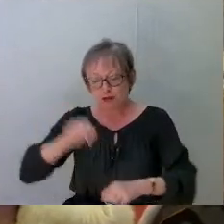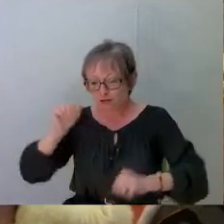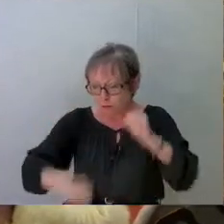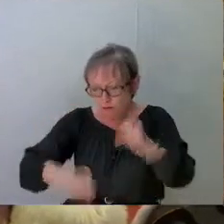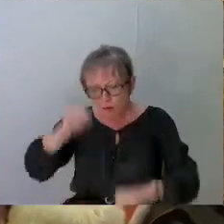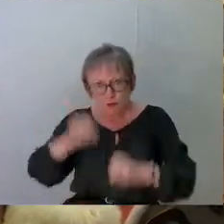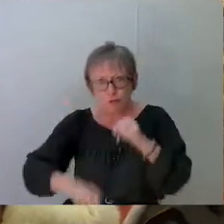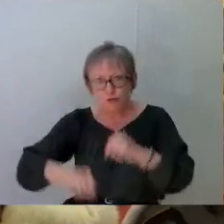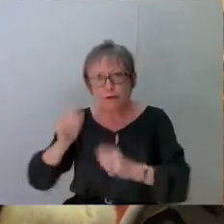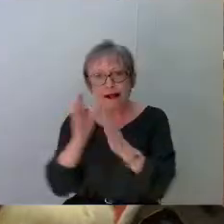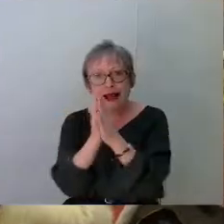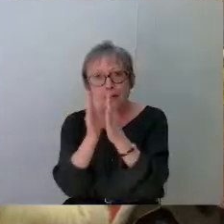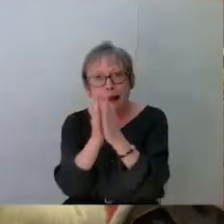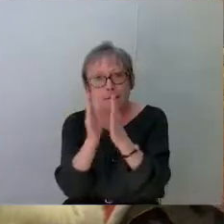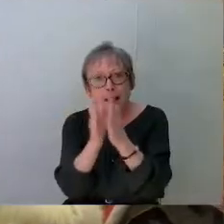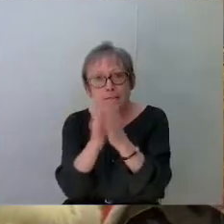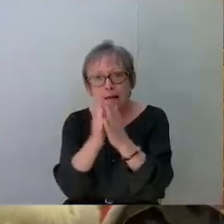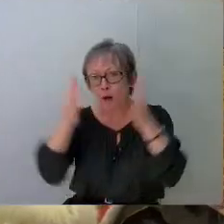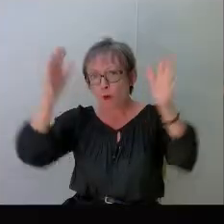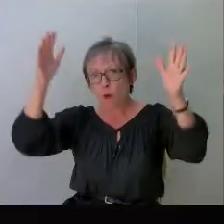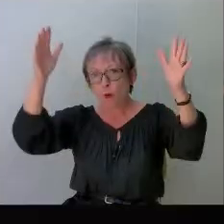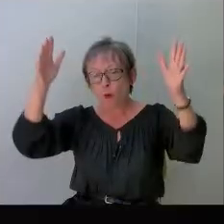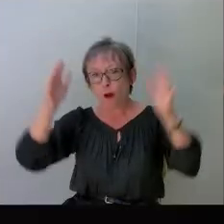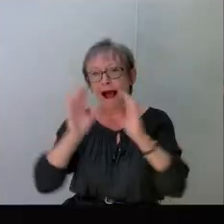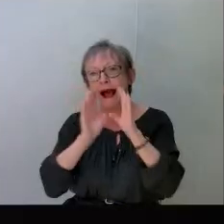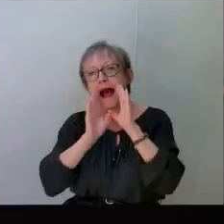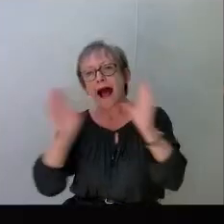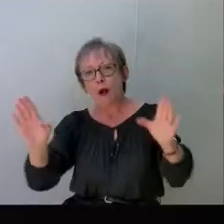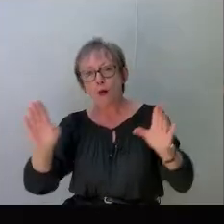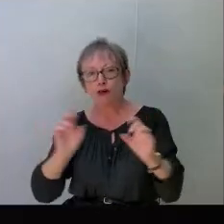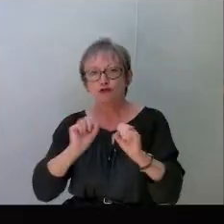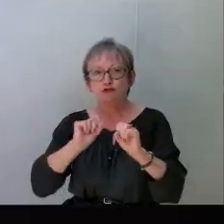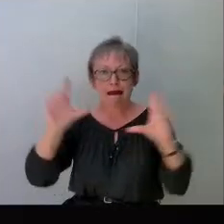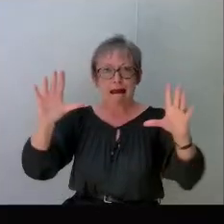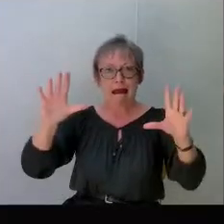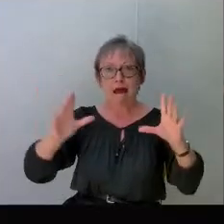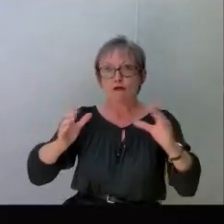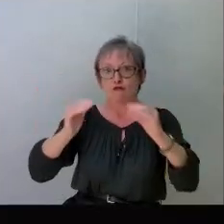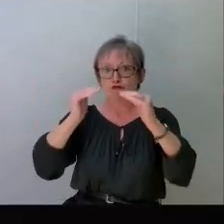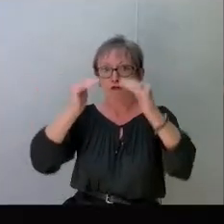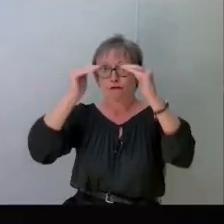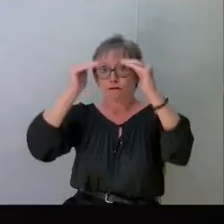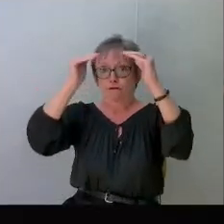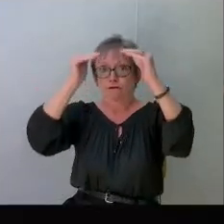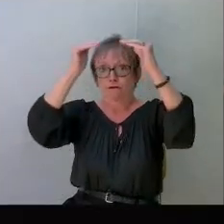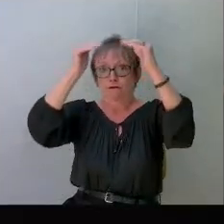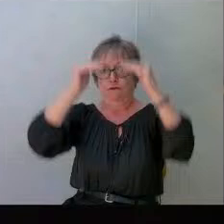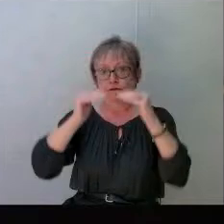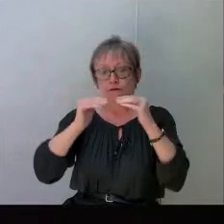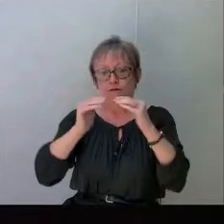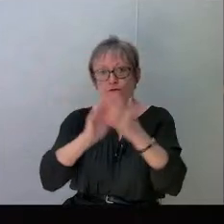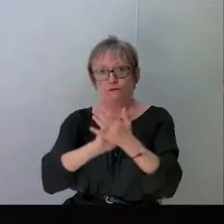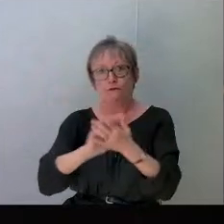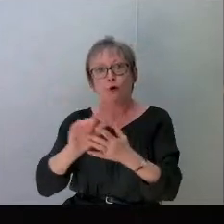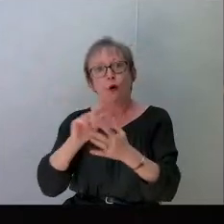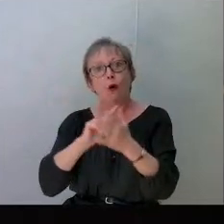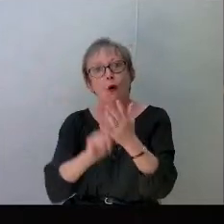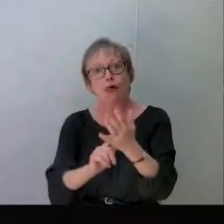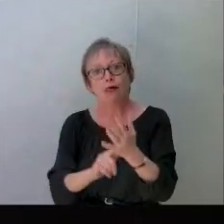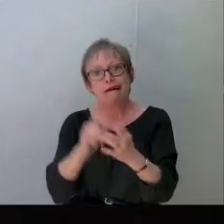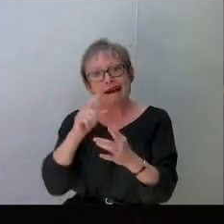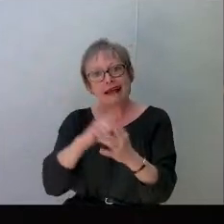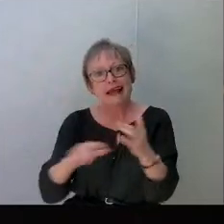Stomp, clap, howl, cheer. Raise the roof of this great old hall, the Caird